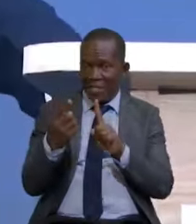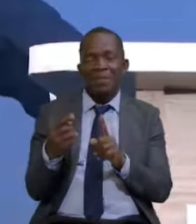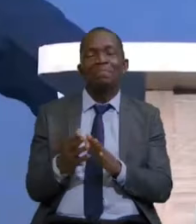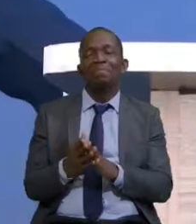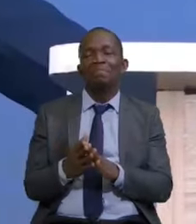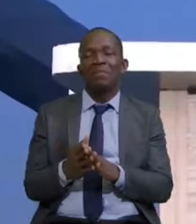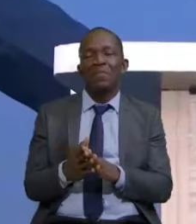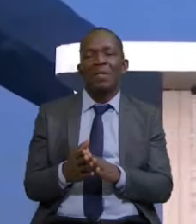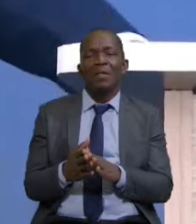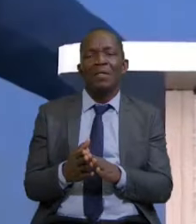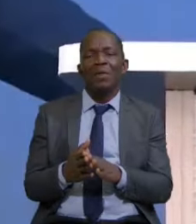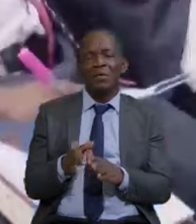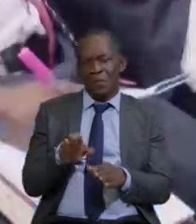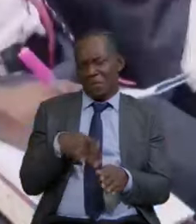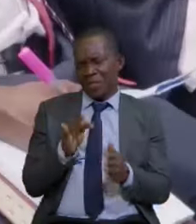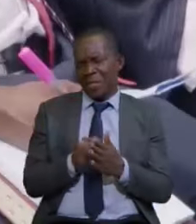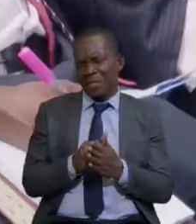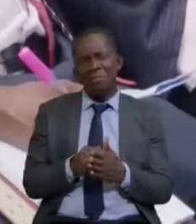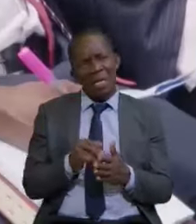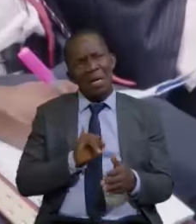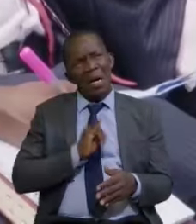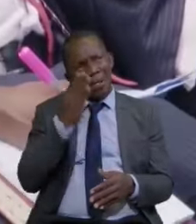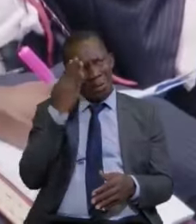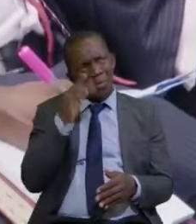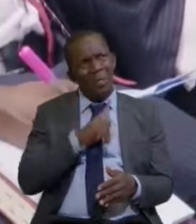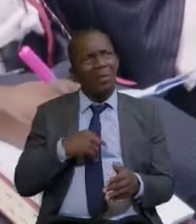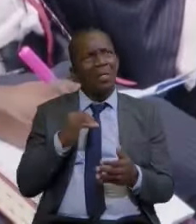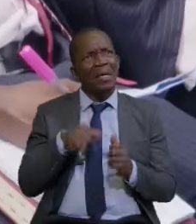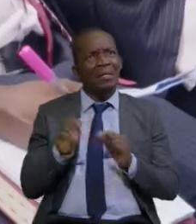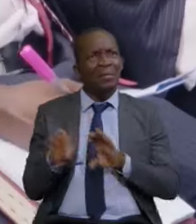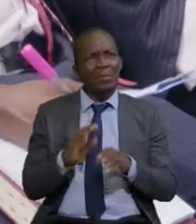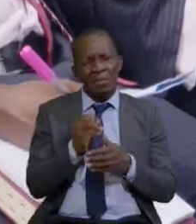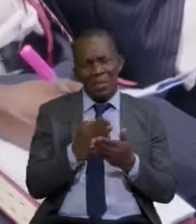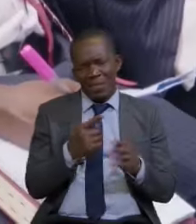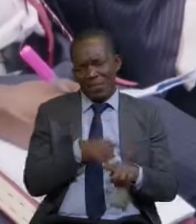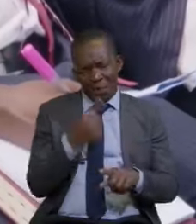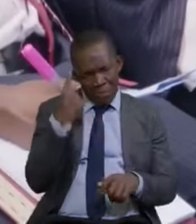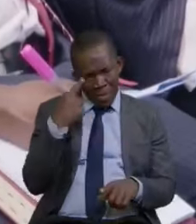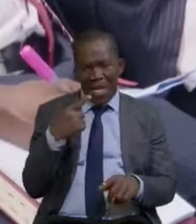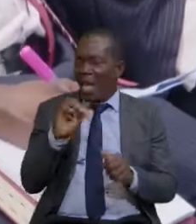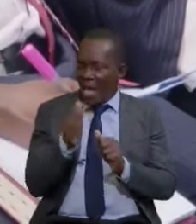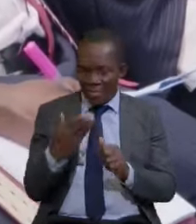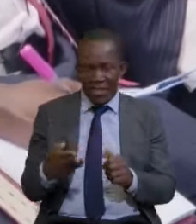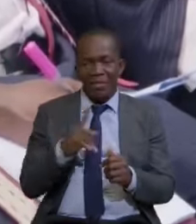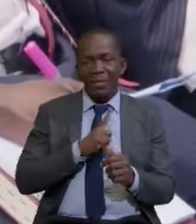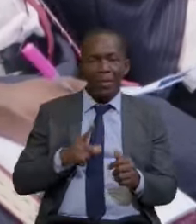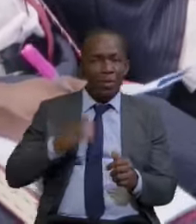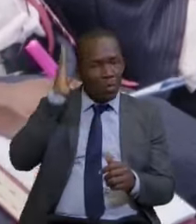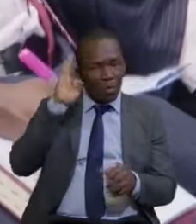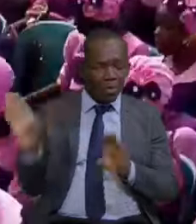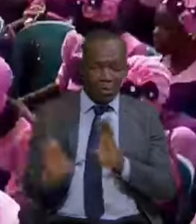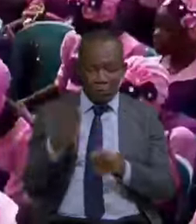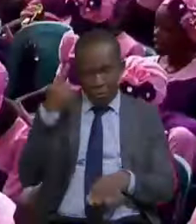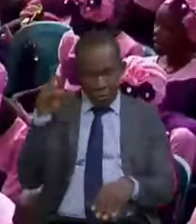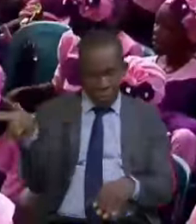do, this one he will do it today. I said, this one, it will do it today.